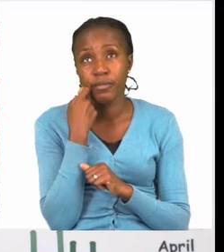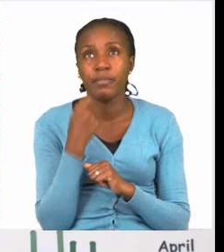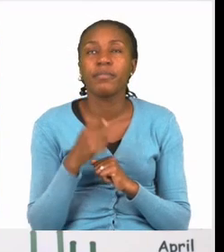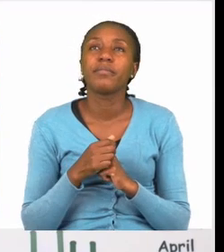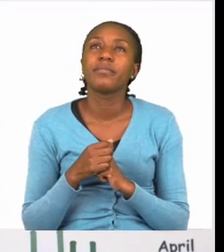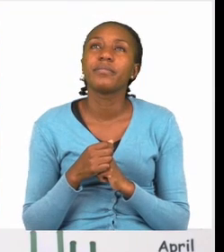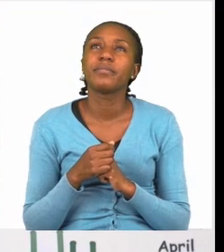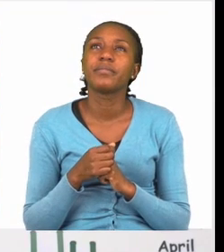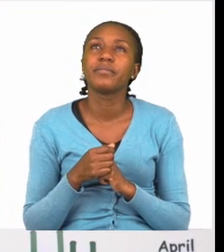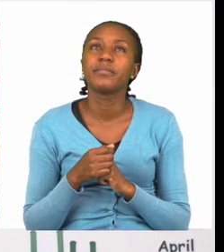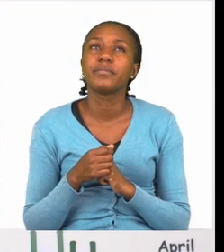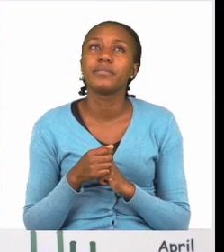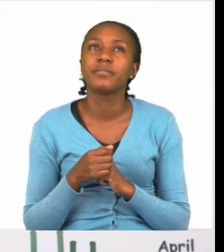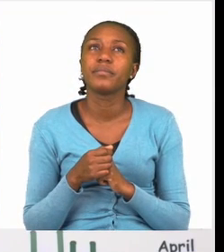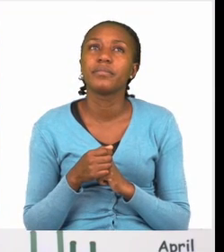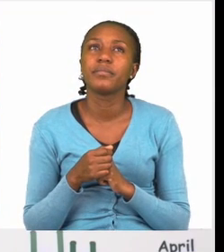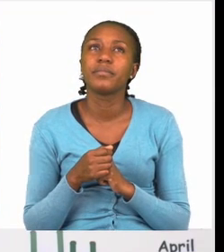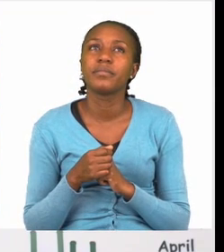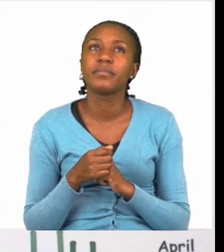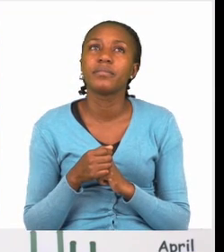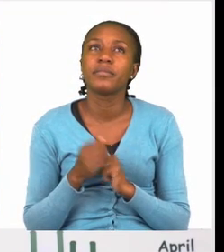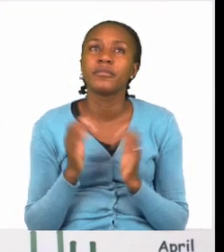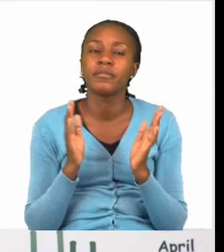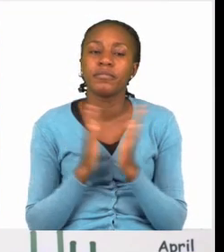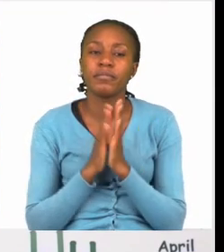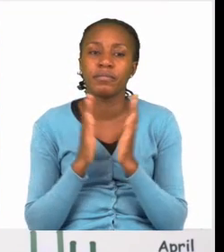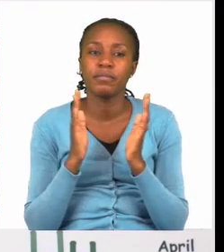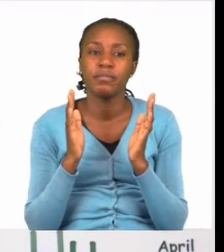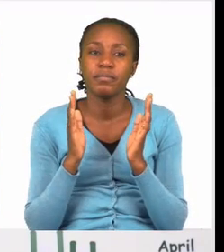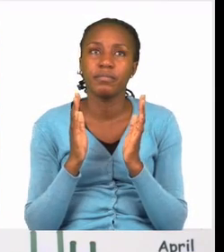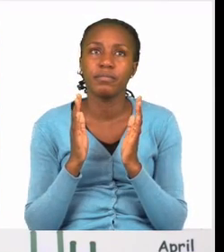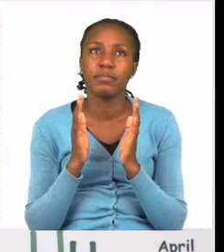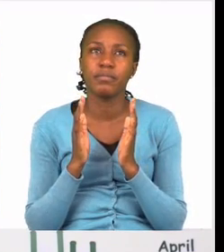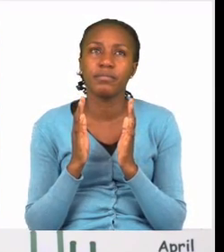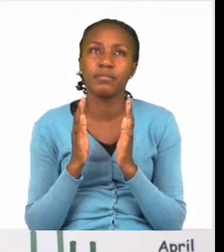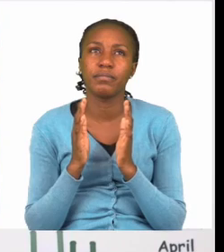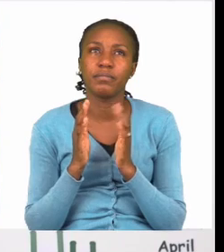Fish. Let's try. Fish,